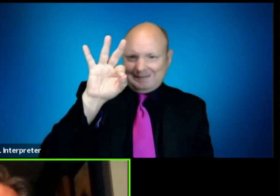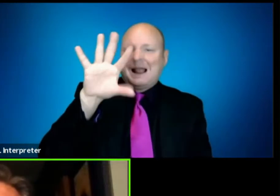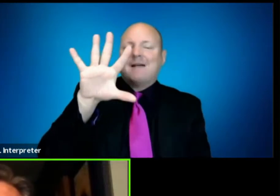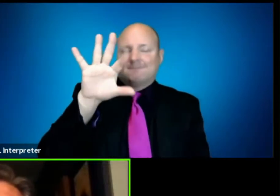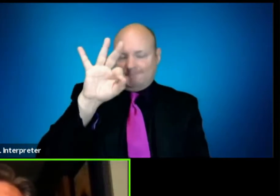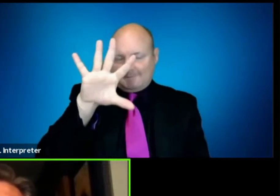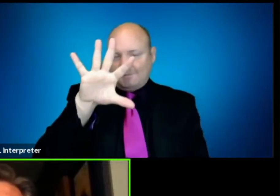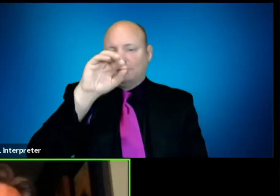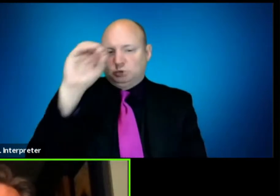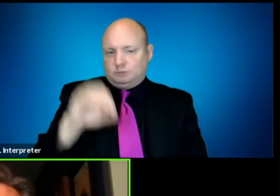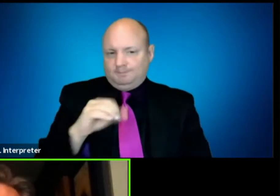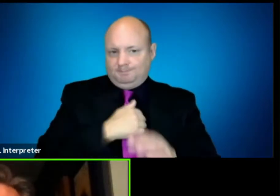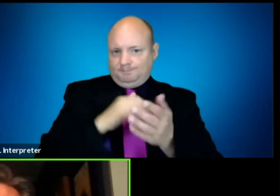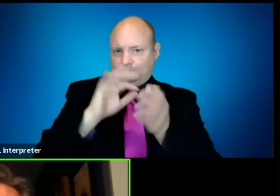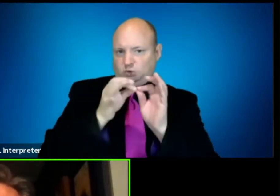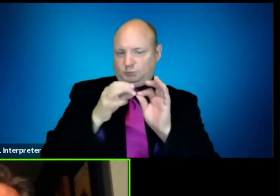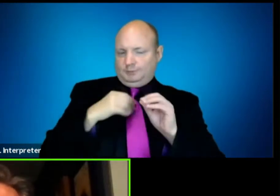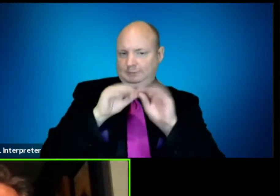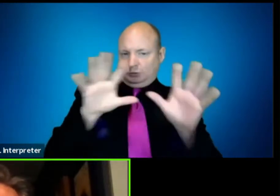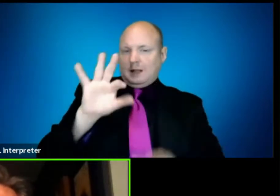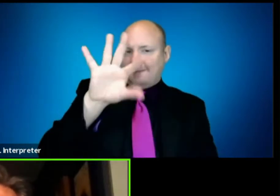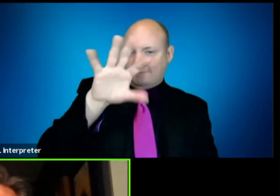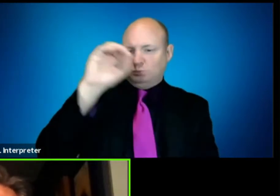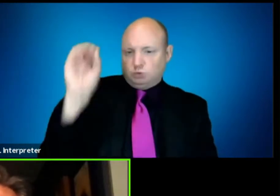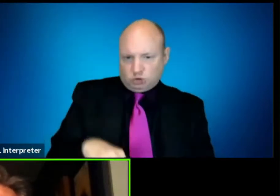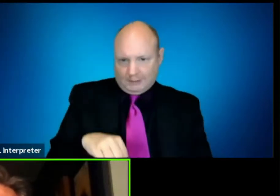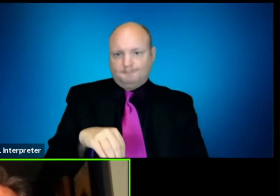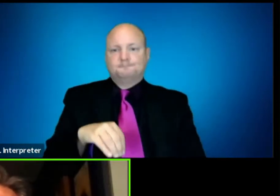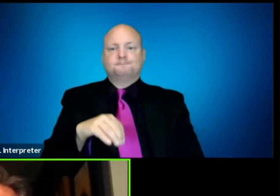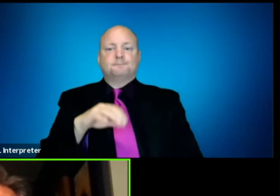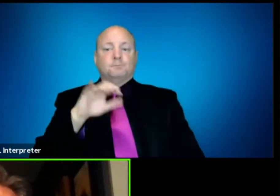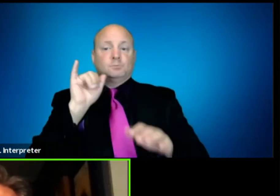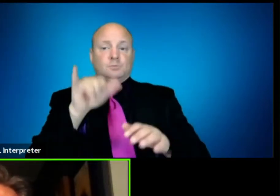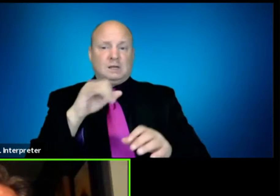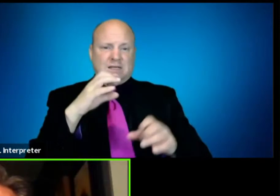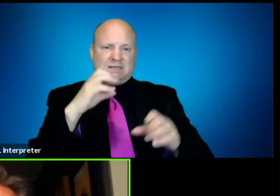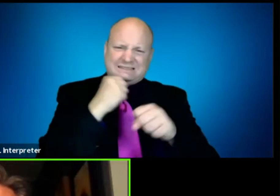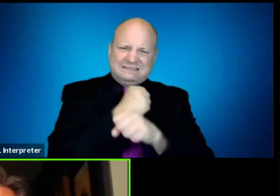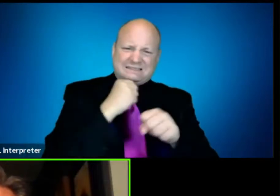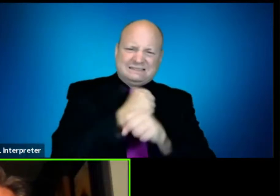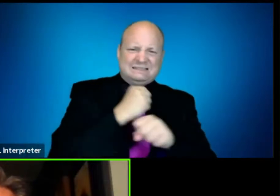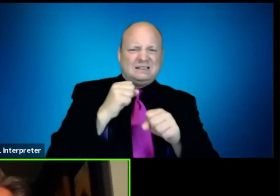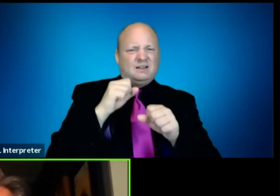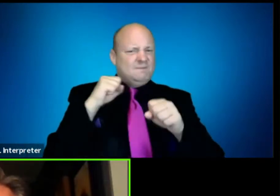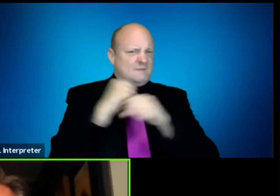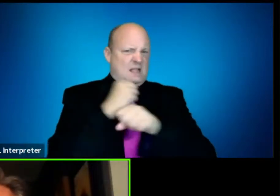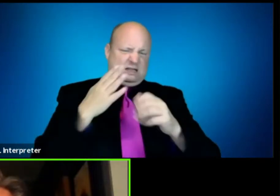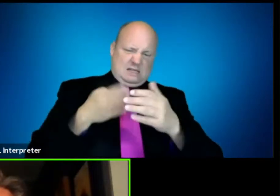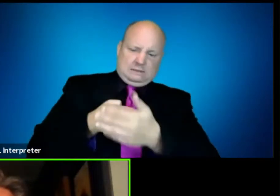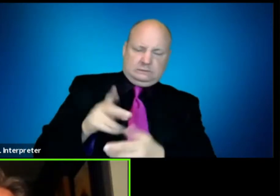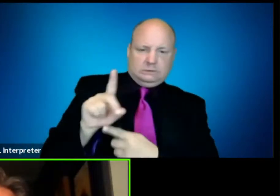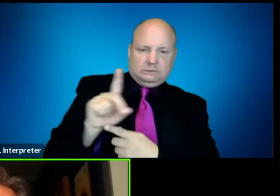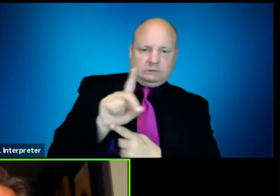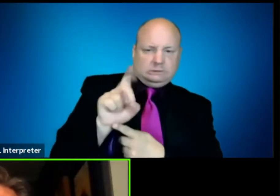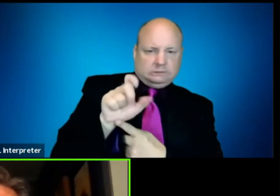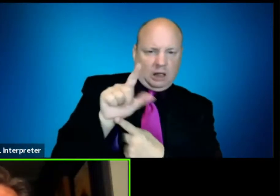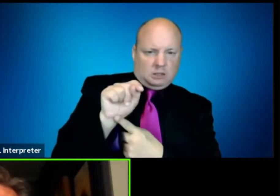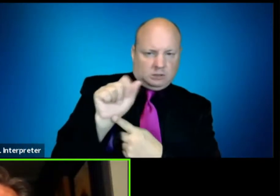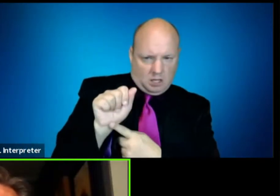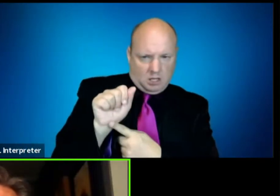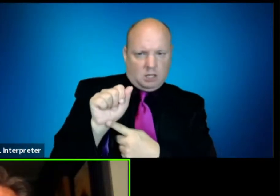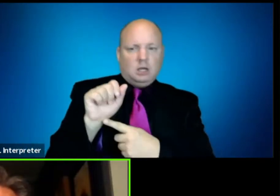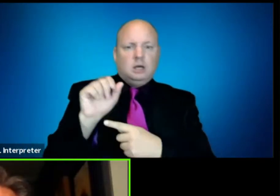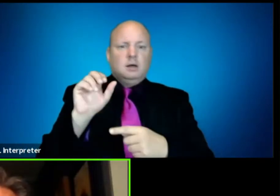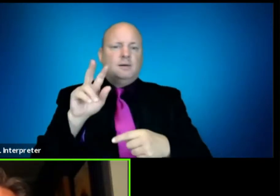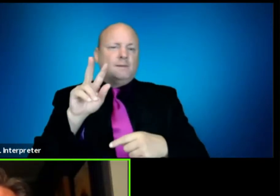against Delta and what's circulating here in Oregon, and so we need to continue to get vaccines into arms, wear our masks, and take other steps